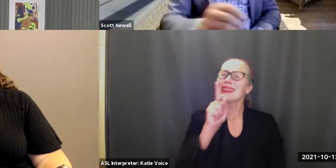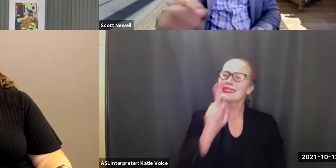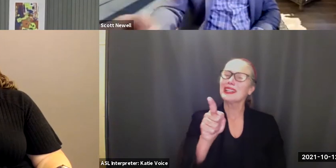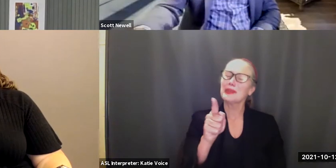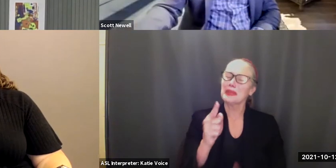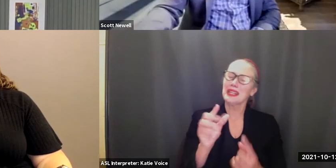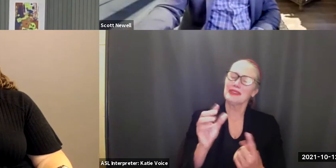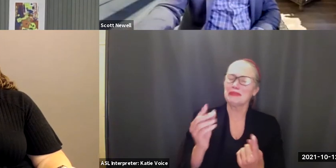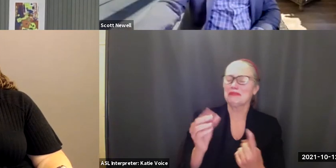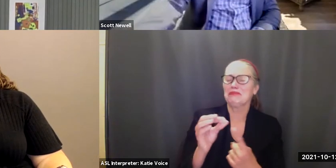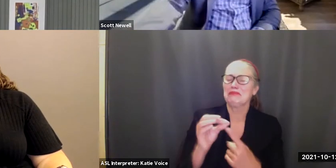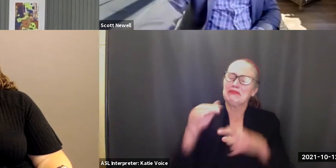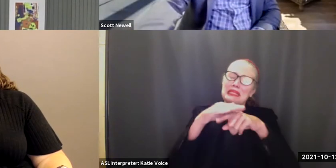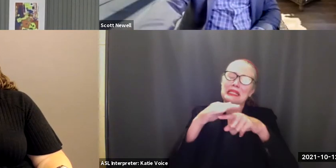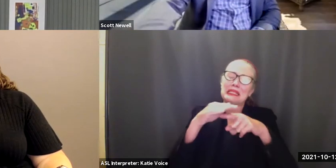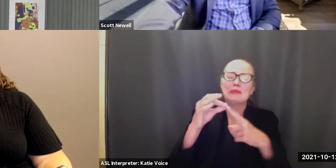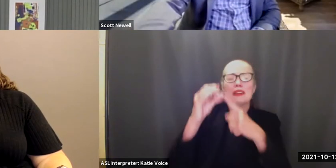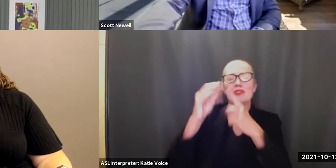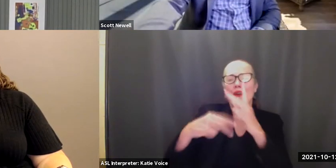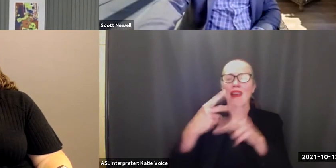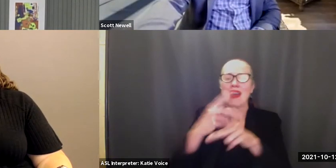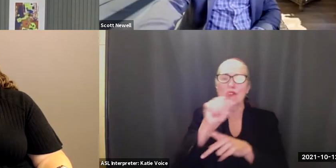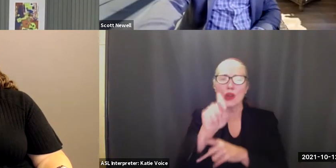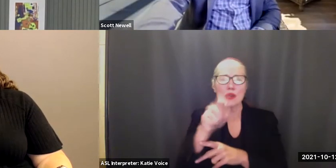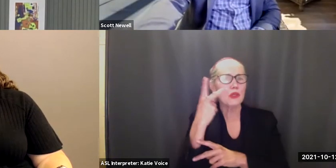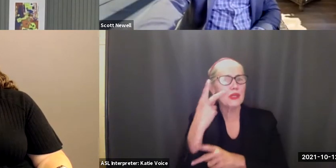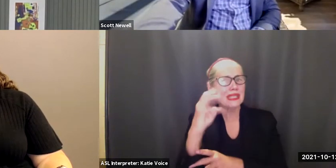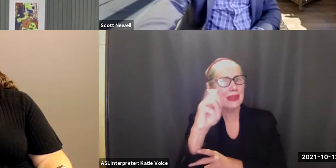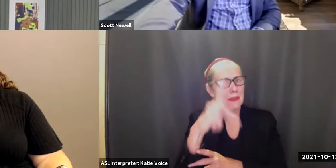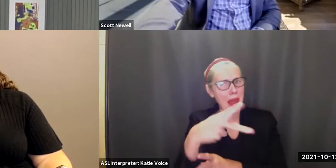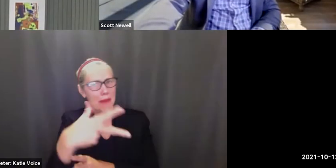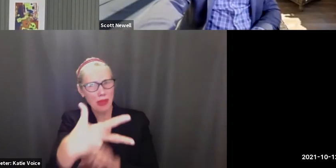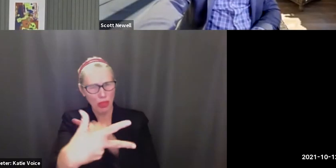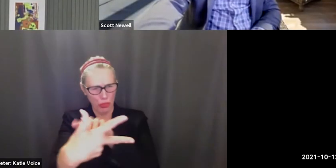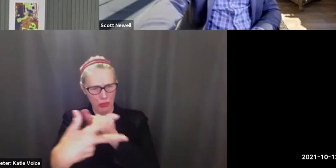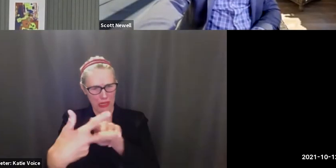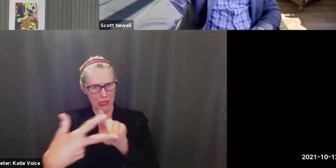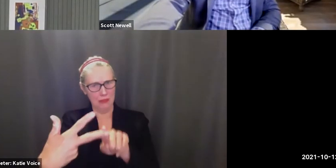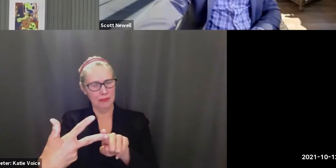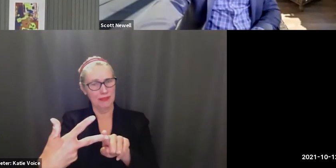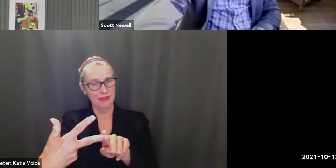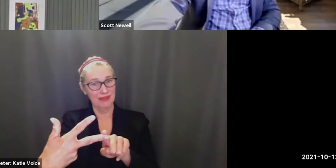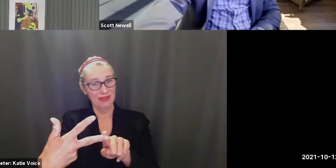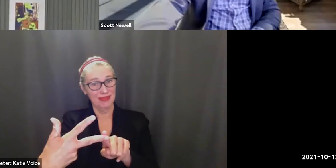um does it are these three maps do they have to be